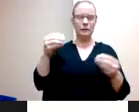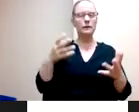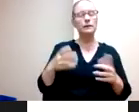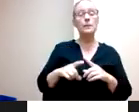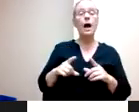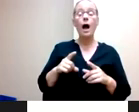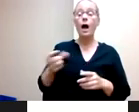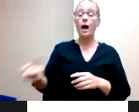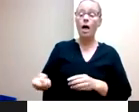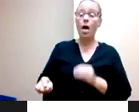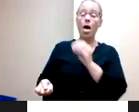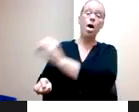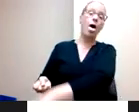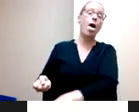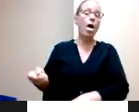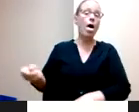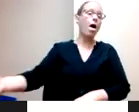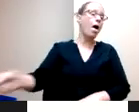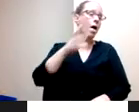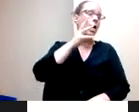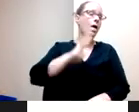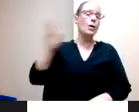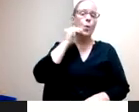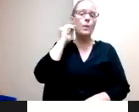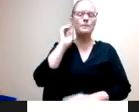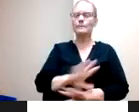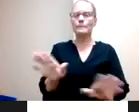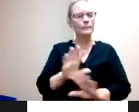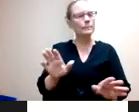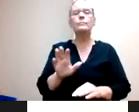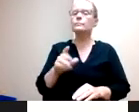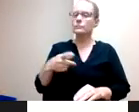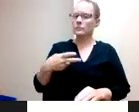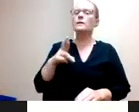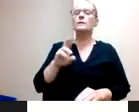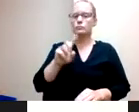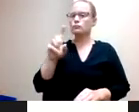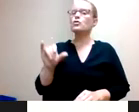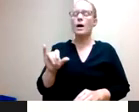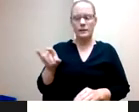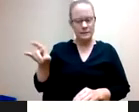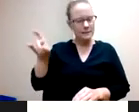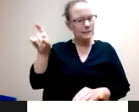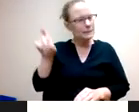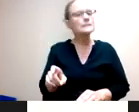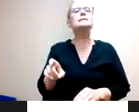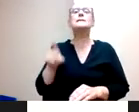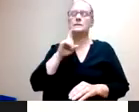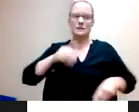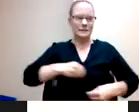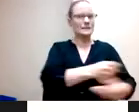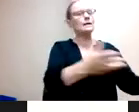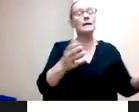drawer at home. It really needs to be disseminated. The proxies need a copy. Your doctors should have a